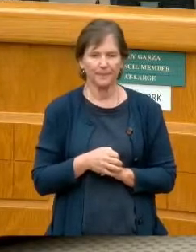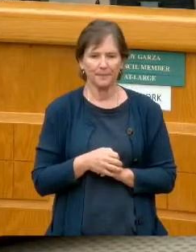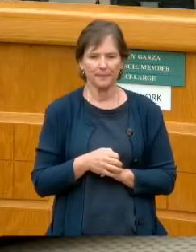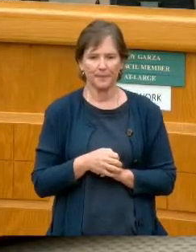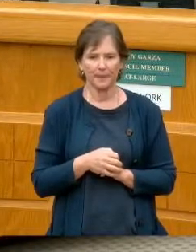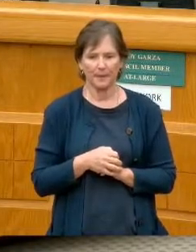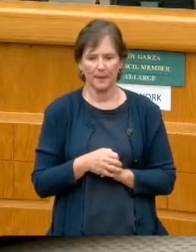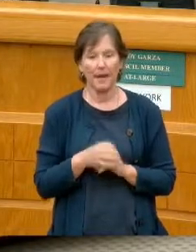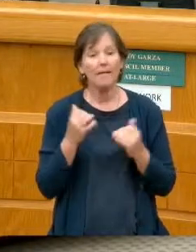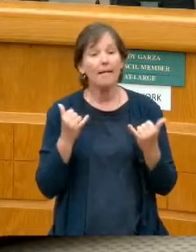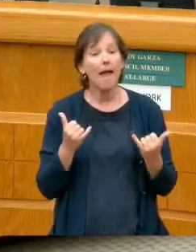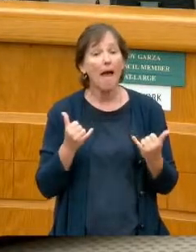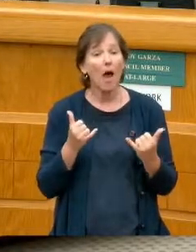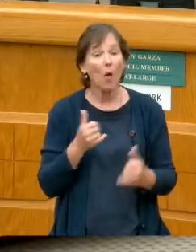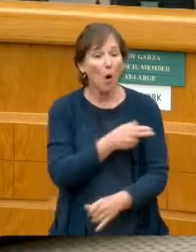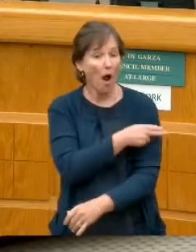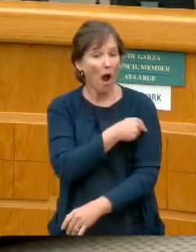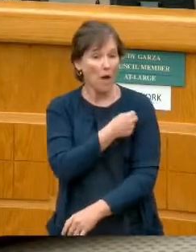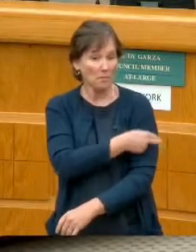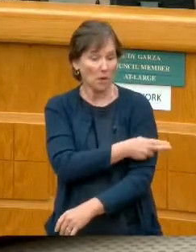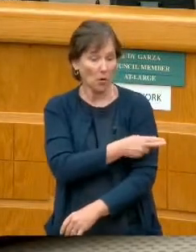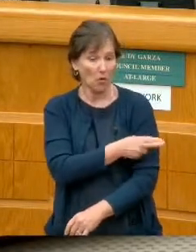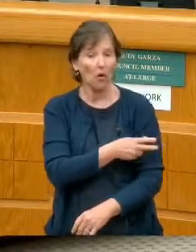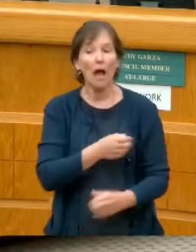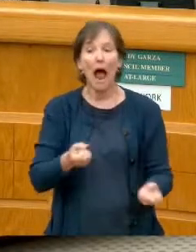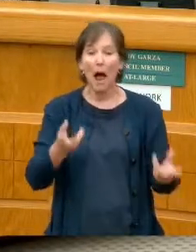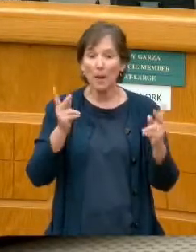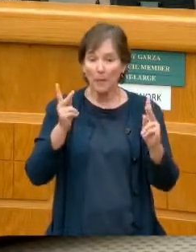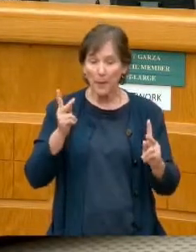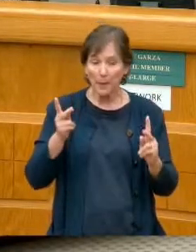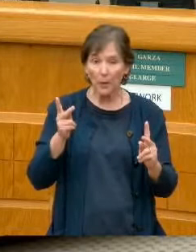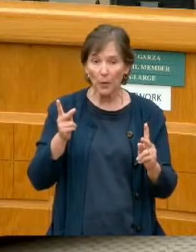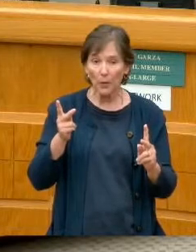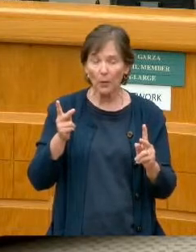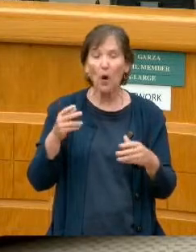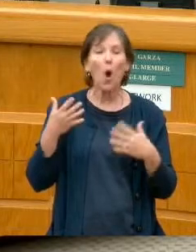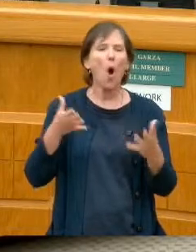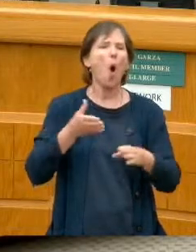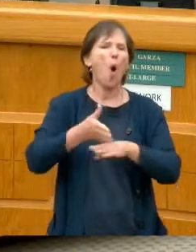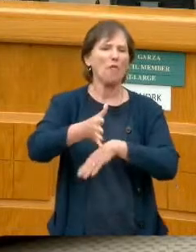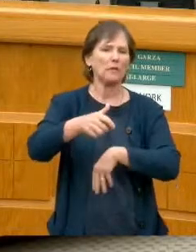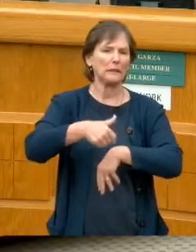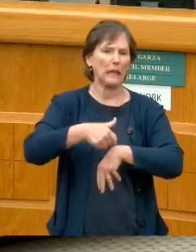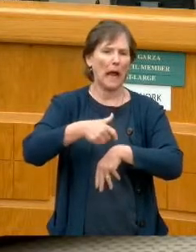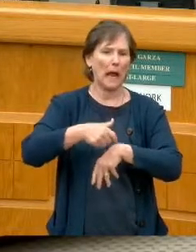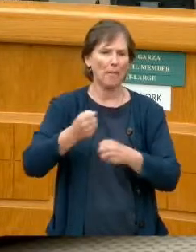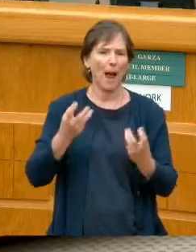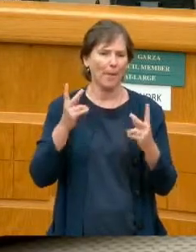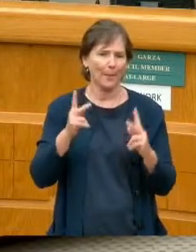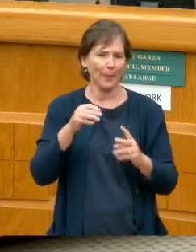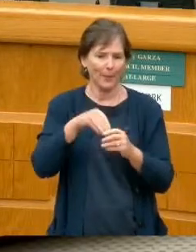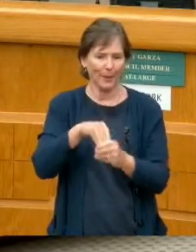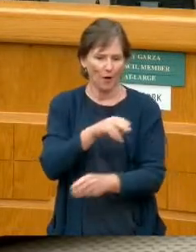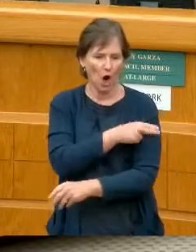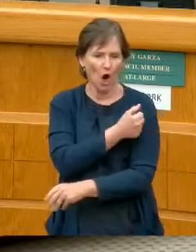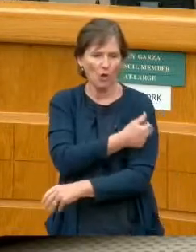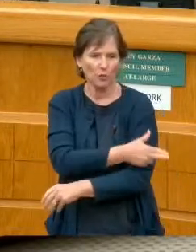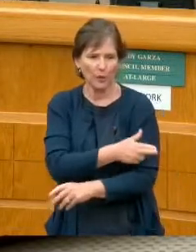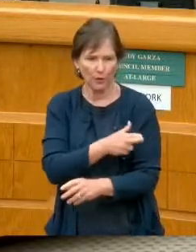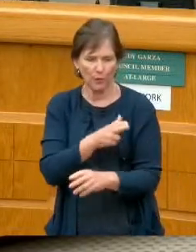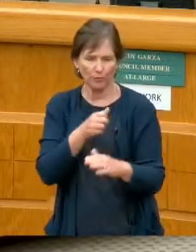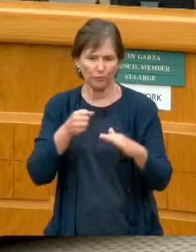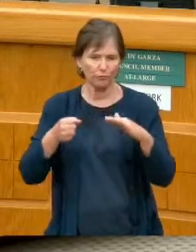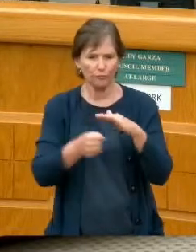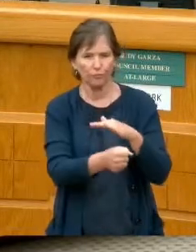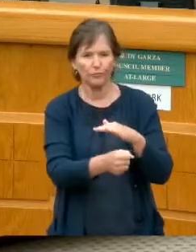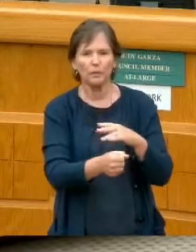Okay, so let's talk about hospitalizations. This graph shows us over time the number of persons in the hospital who are recovering. And you can